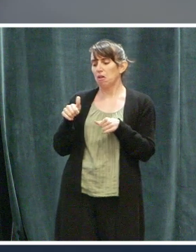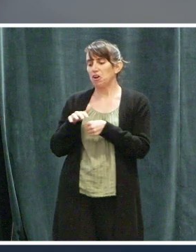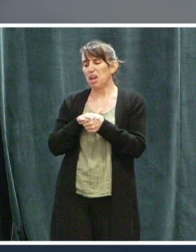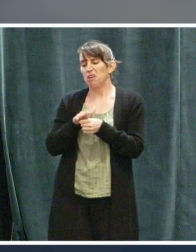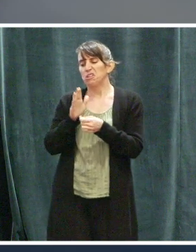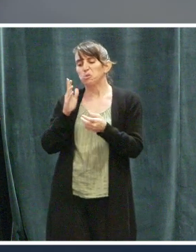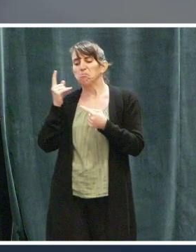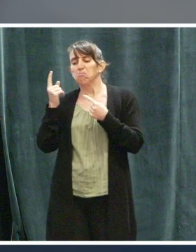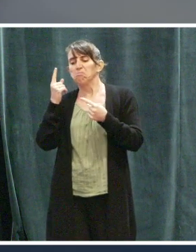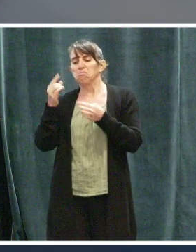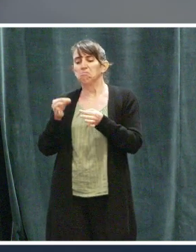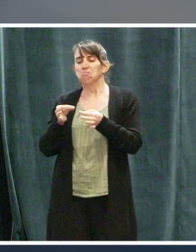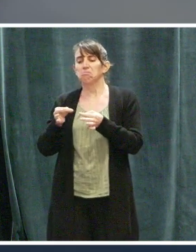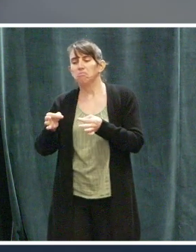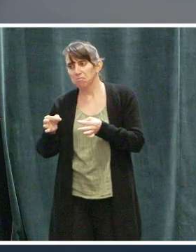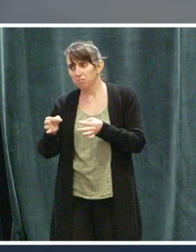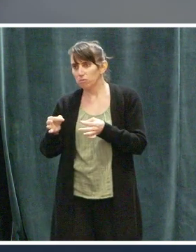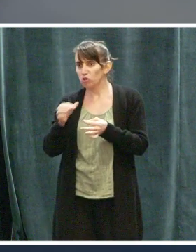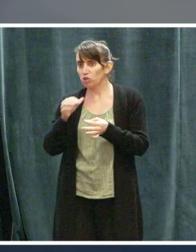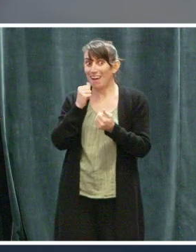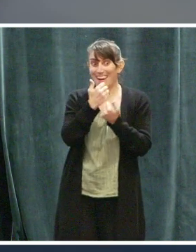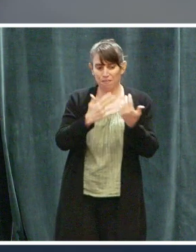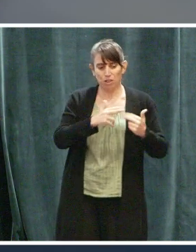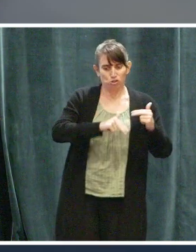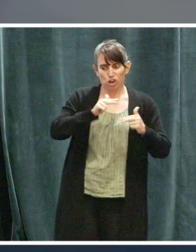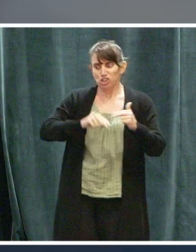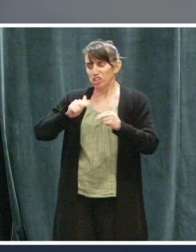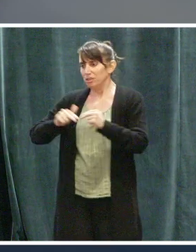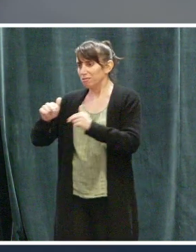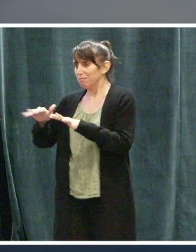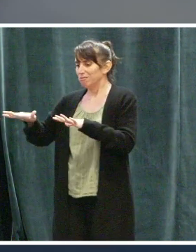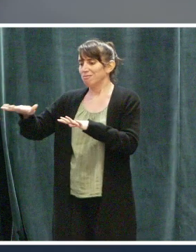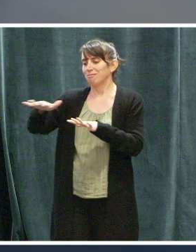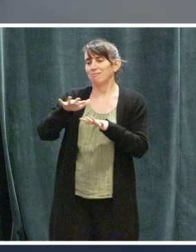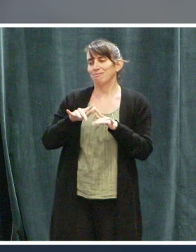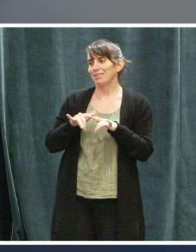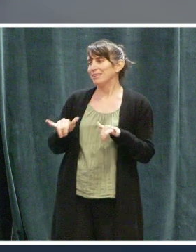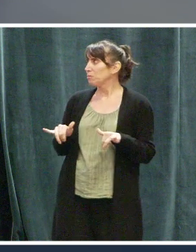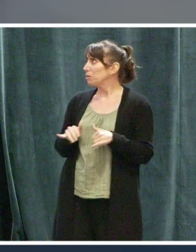a little bit later so that we don't have everything under construction at the same time.